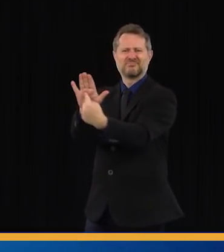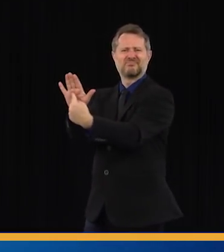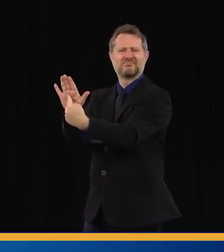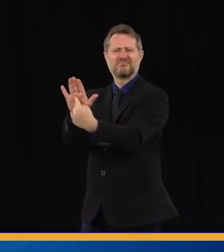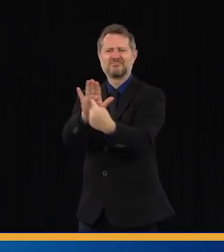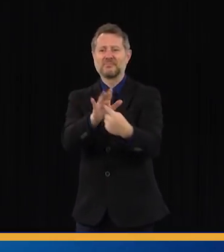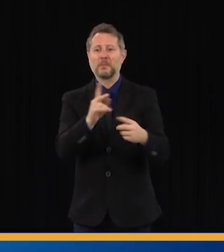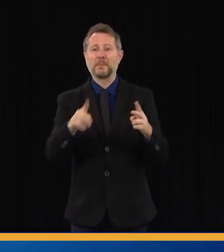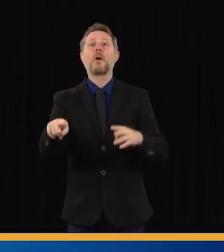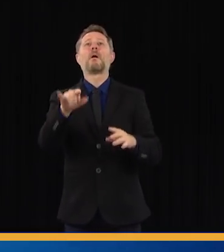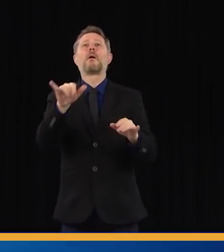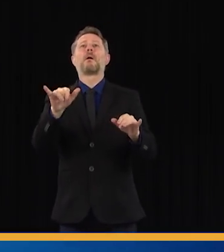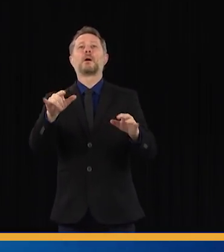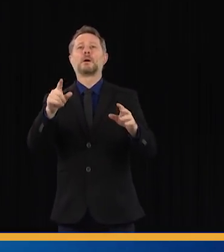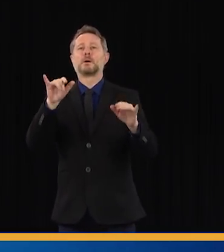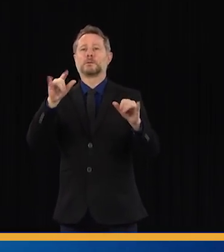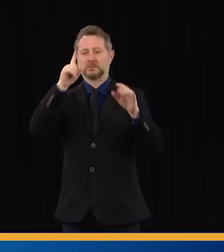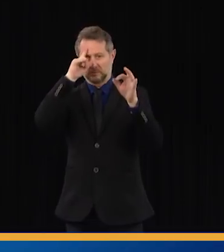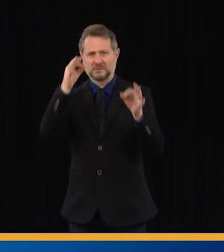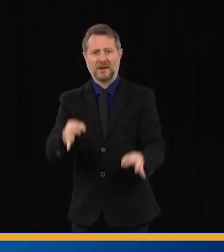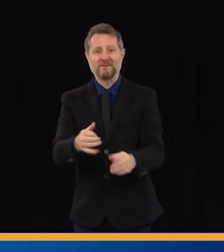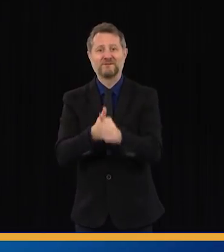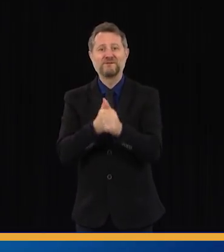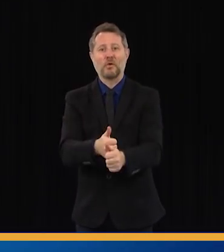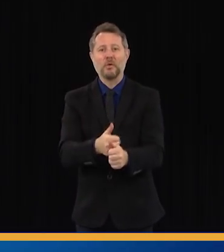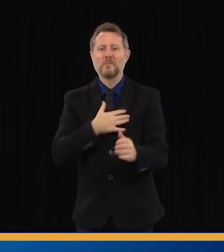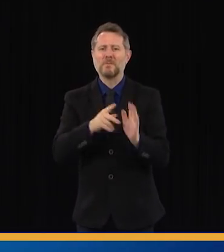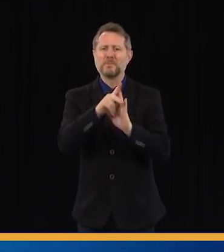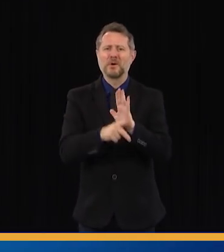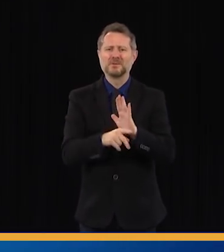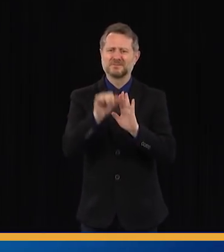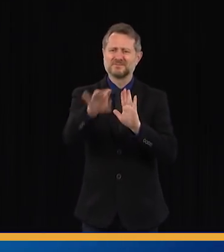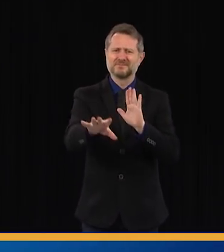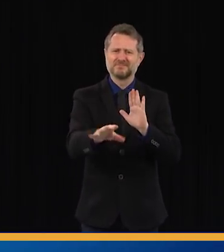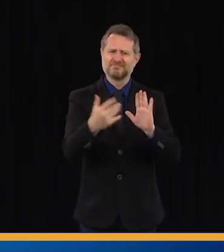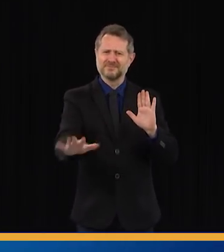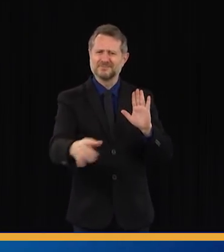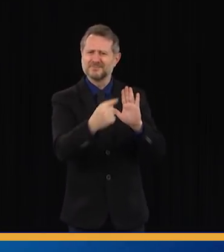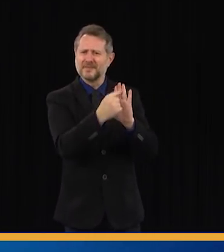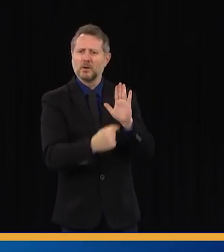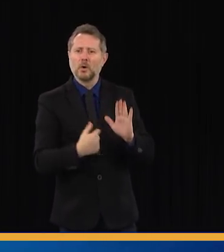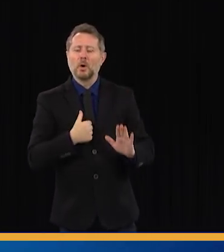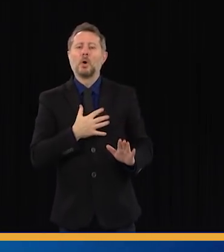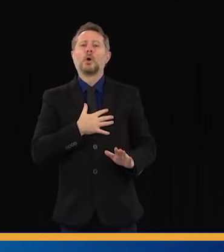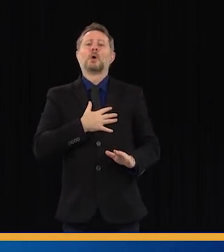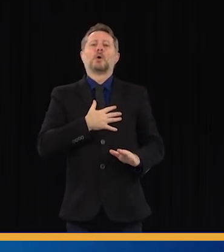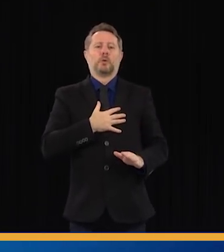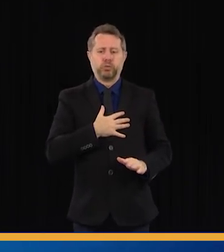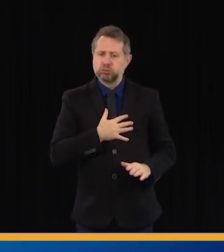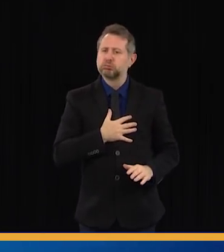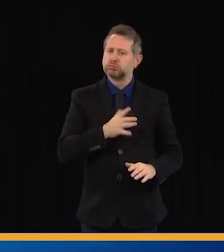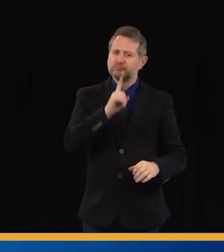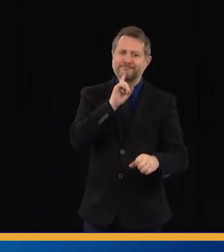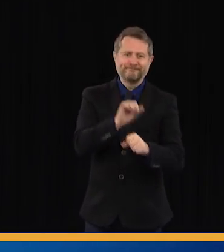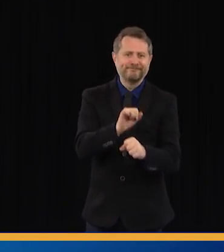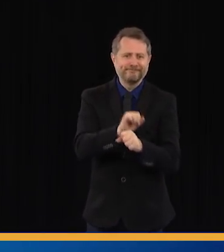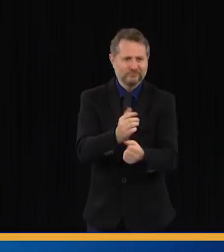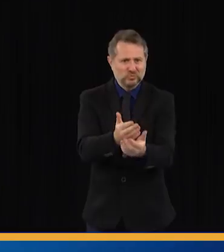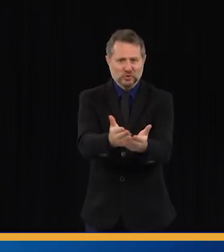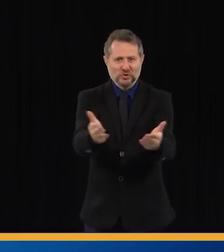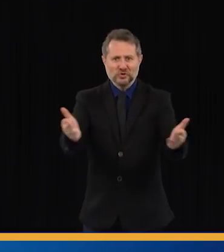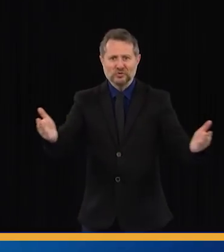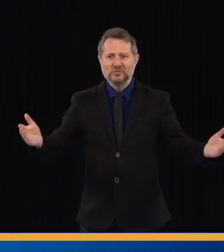they would comply. And they've done things I would have never dreamed that they would do. And they've actually made significant